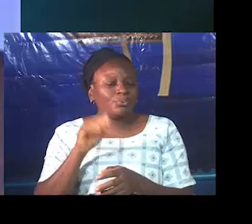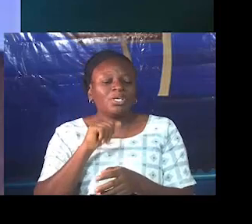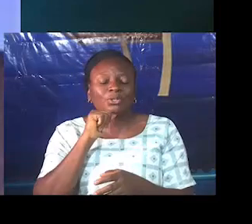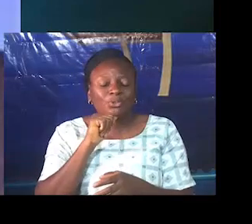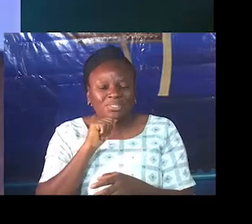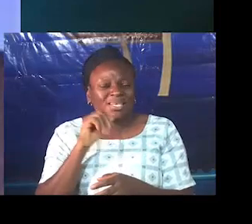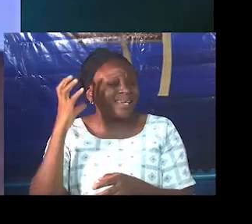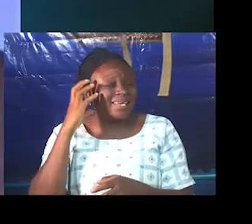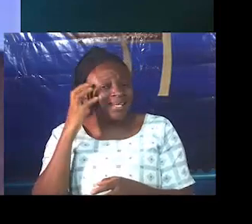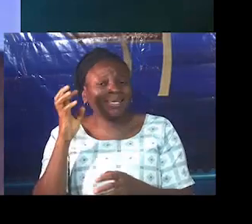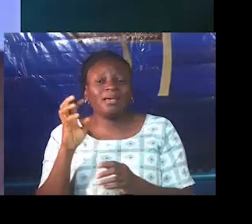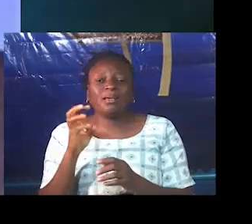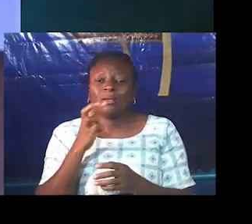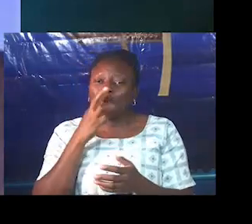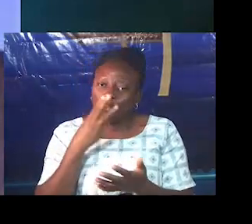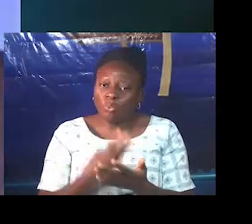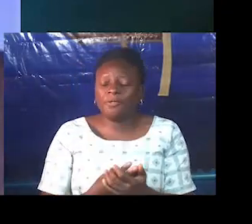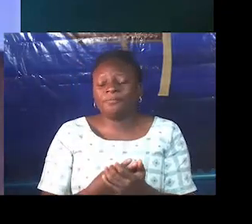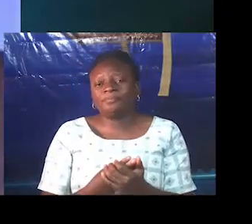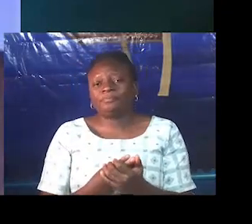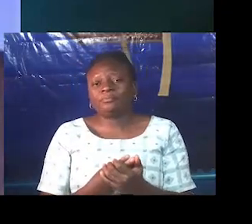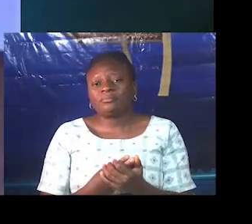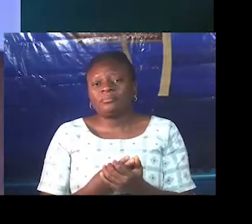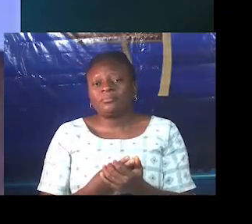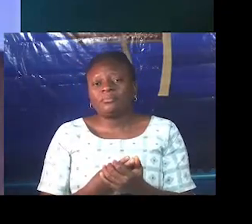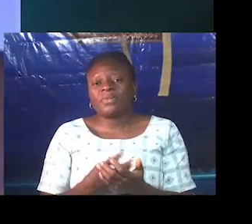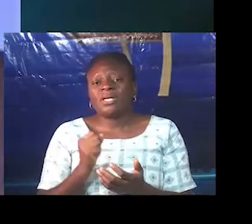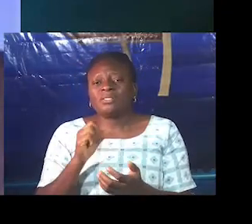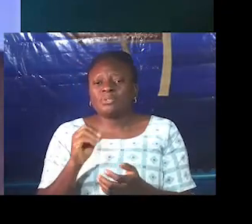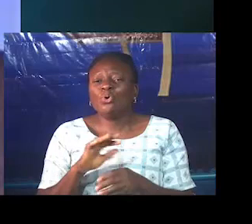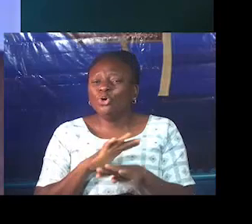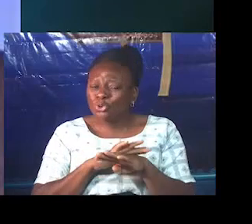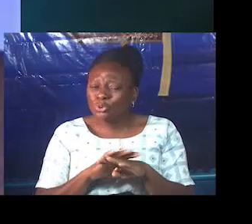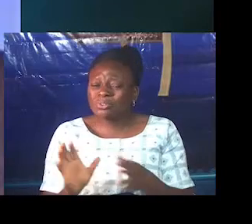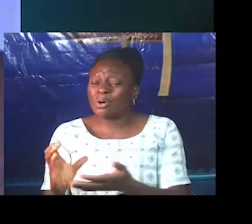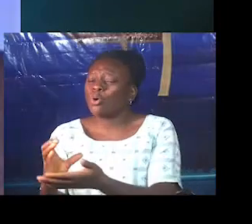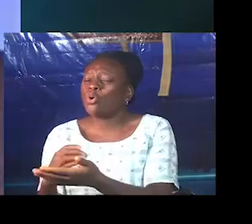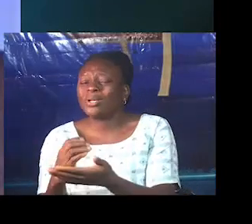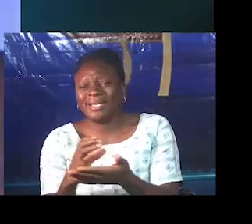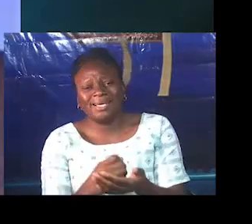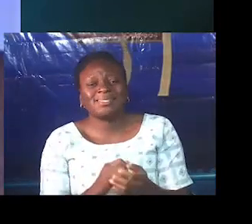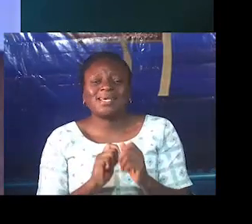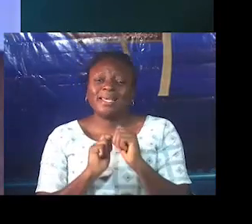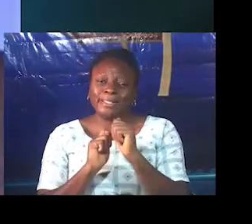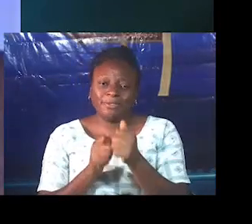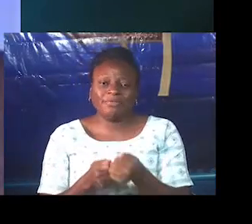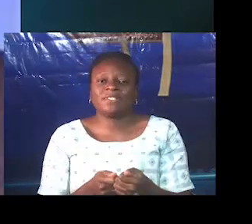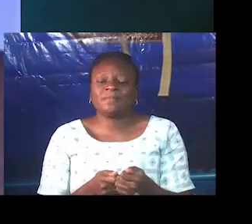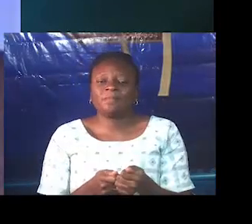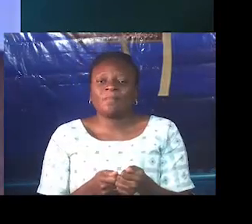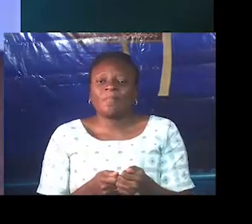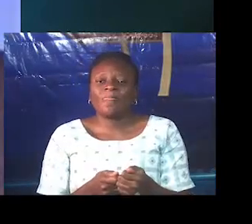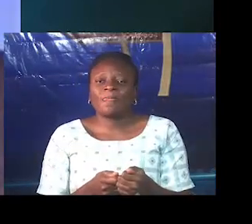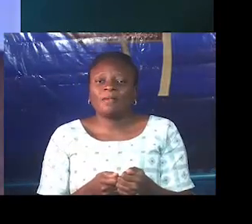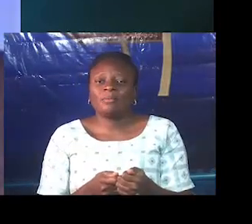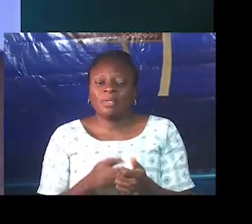gifts from any man. If any brother came to propose to you, yes, let him make his proposal and go away while